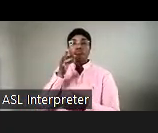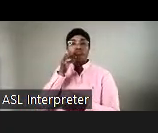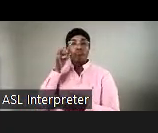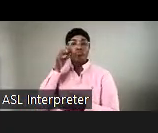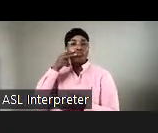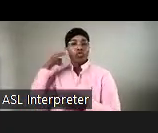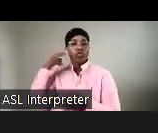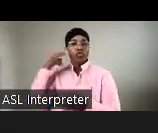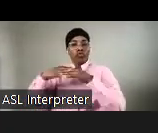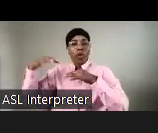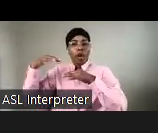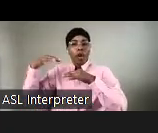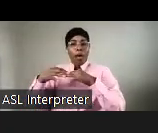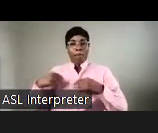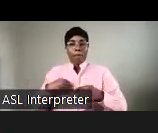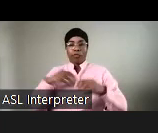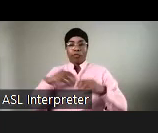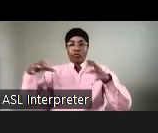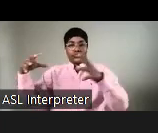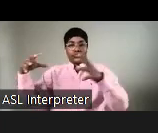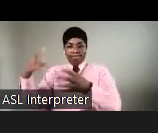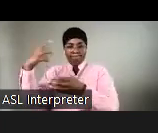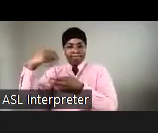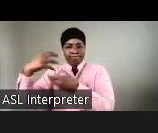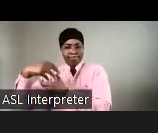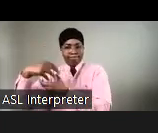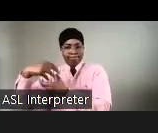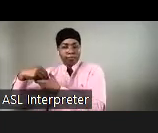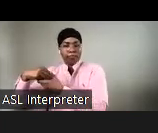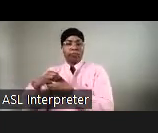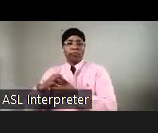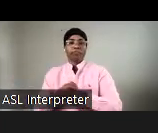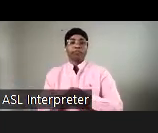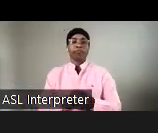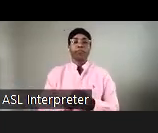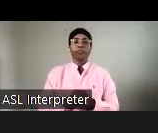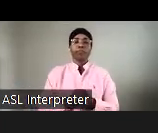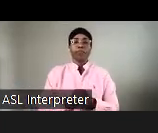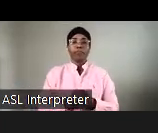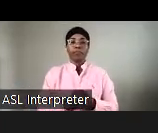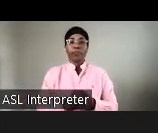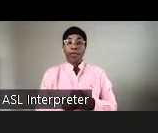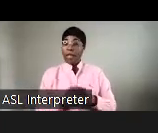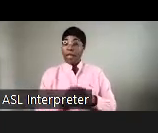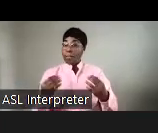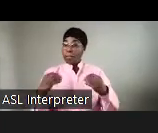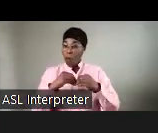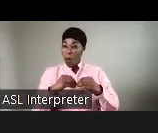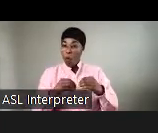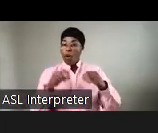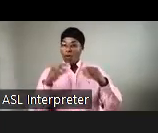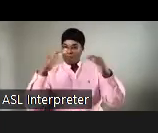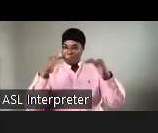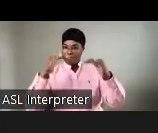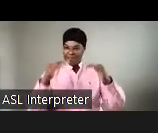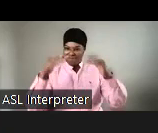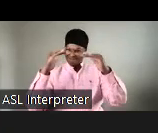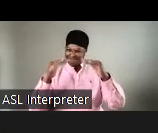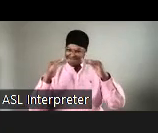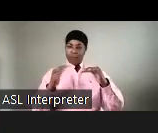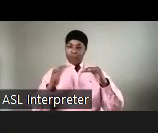through site visits and harvest reports. And then to drill down even more in that plan, we actually have